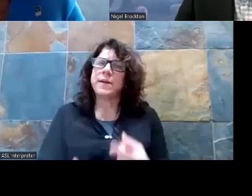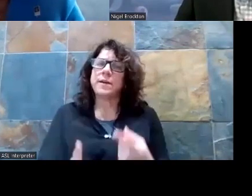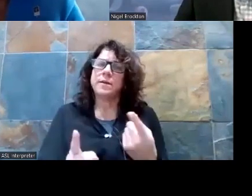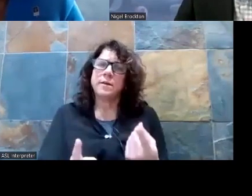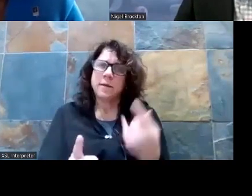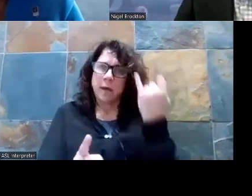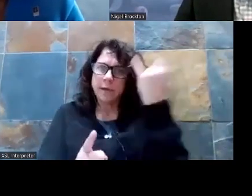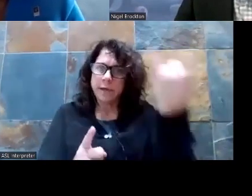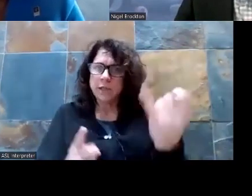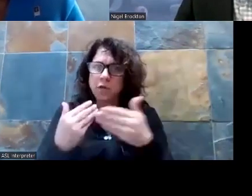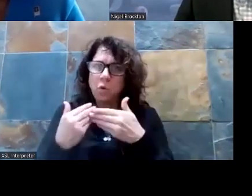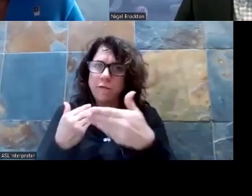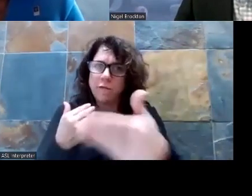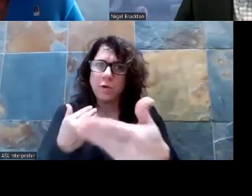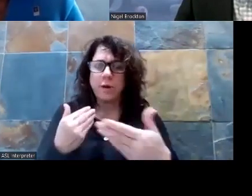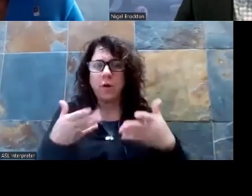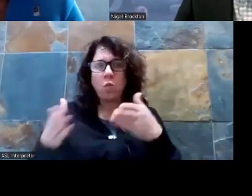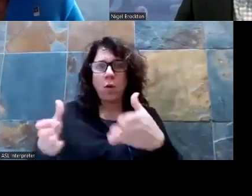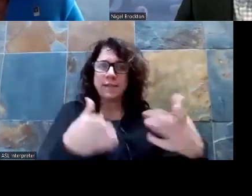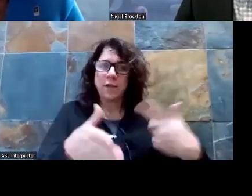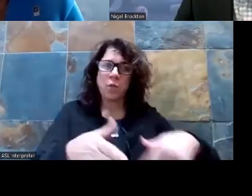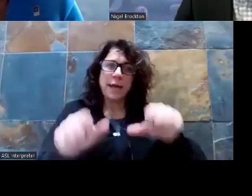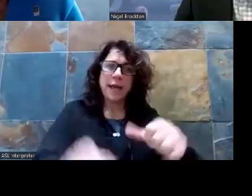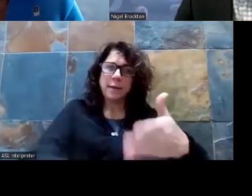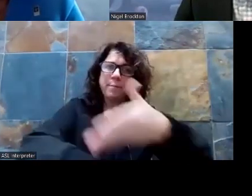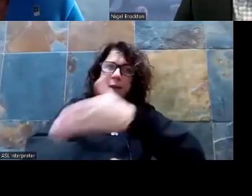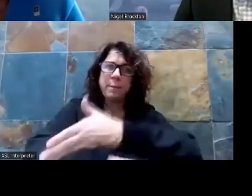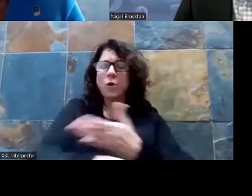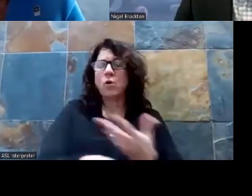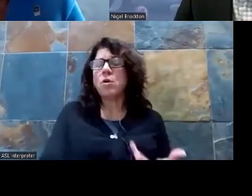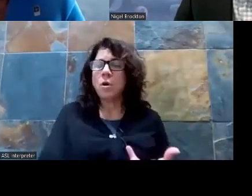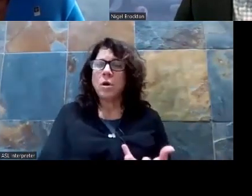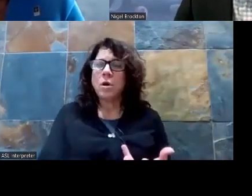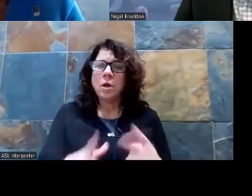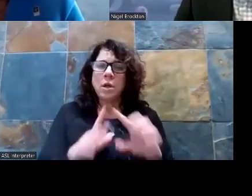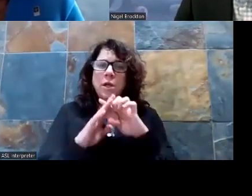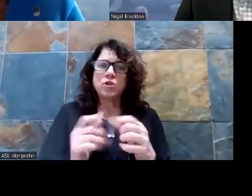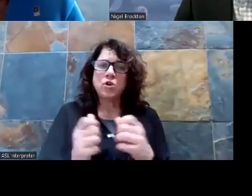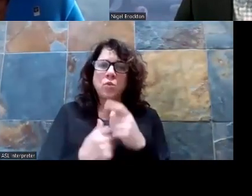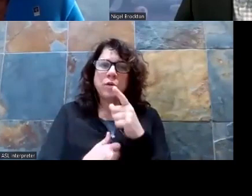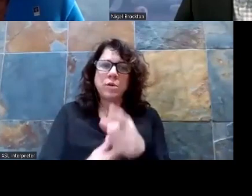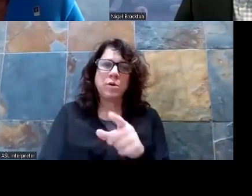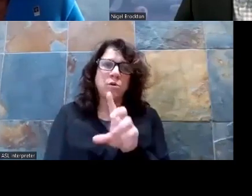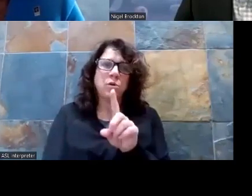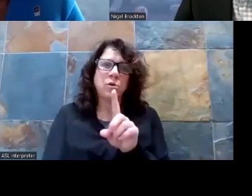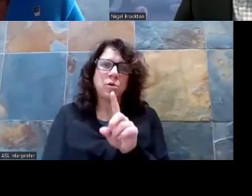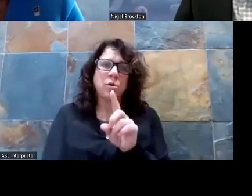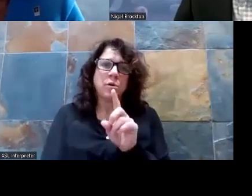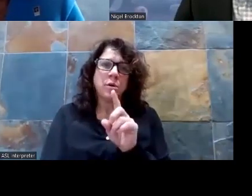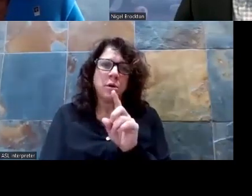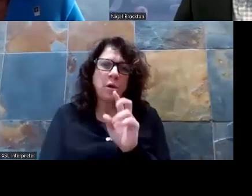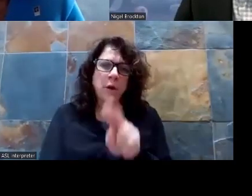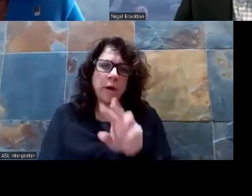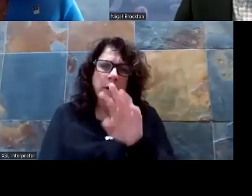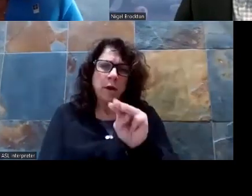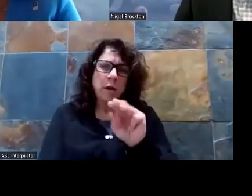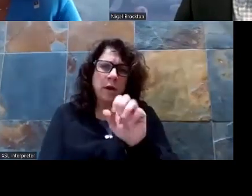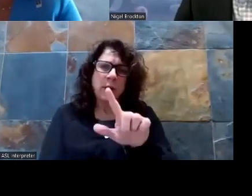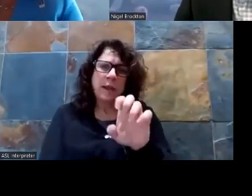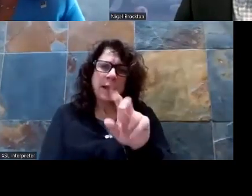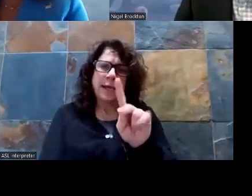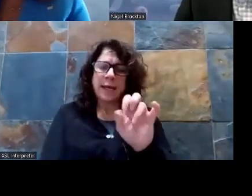and ways we can be better? So why don't we start with you, Dr. Malakian.